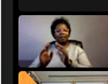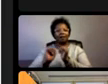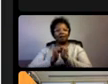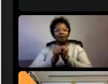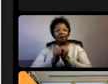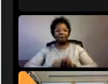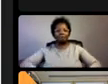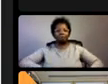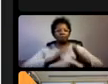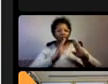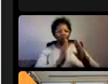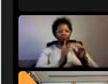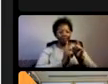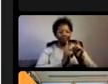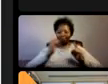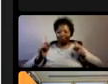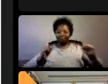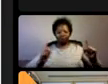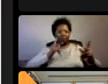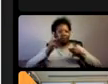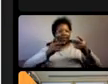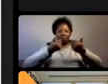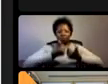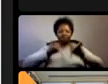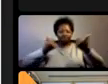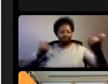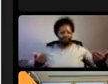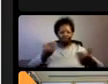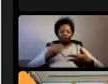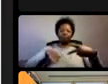you social distance, you make sure,